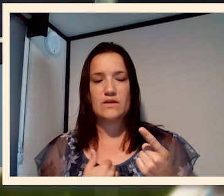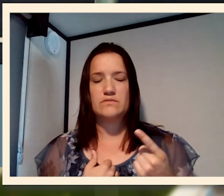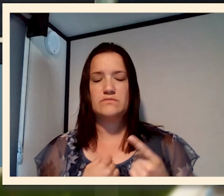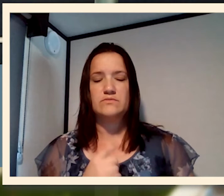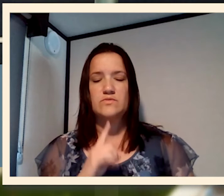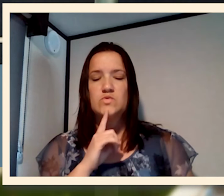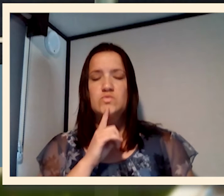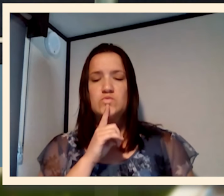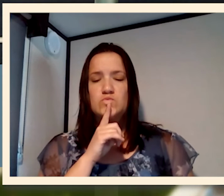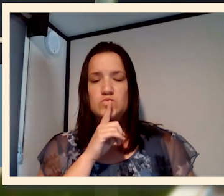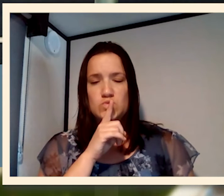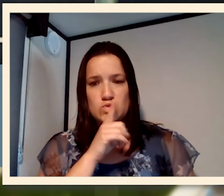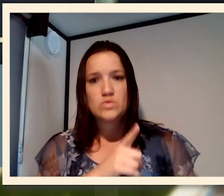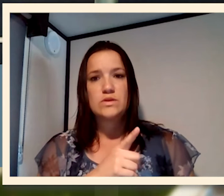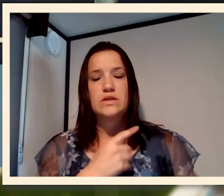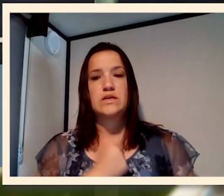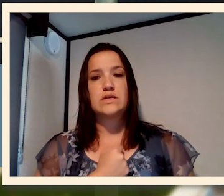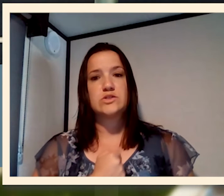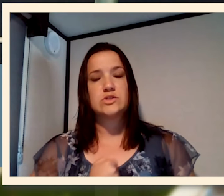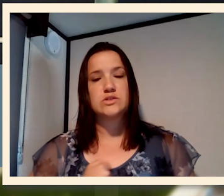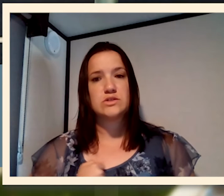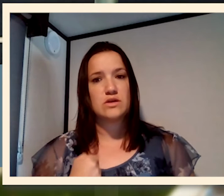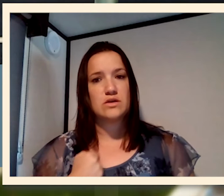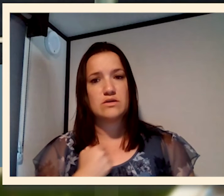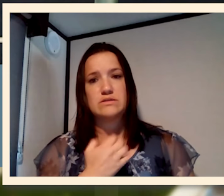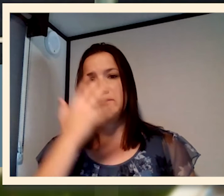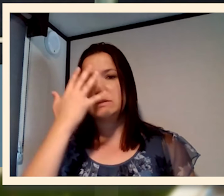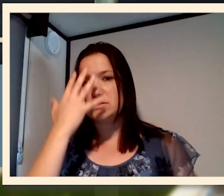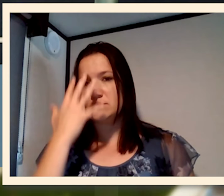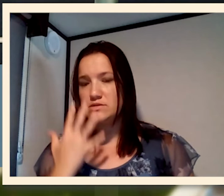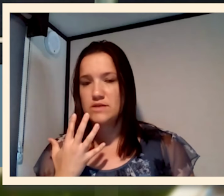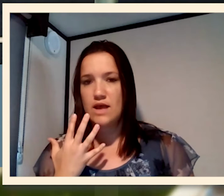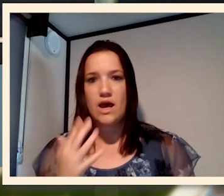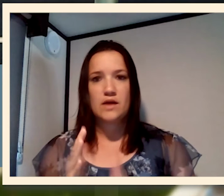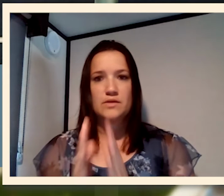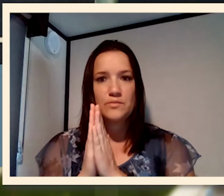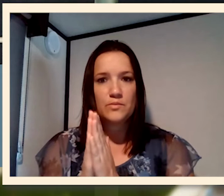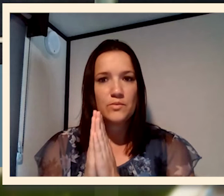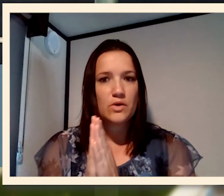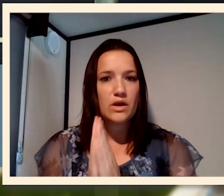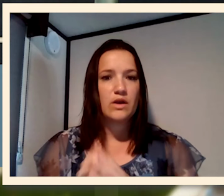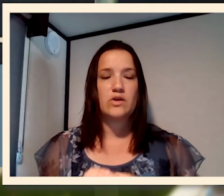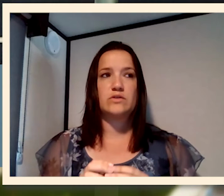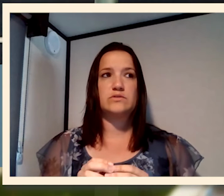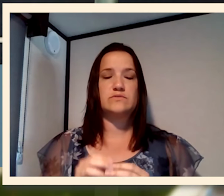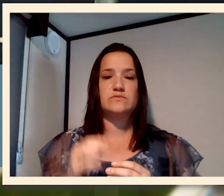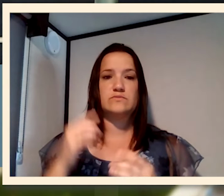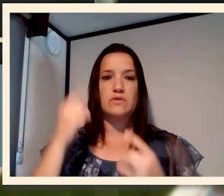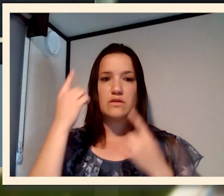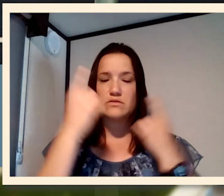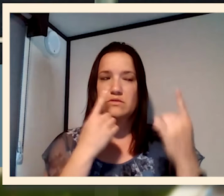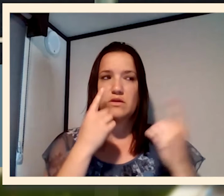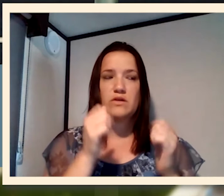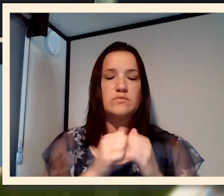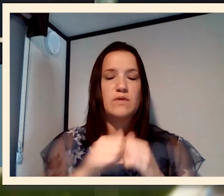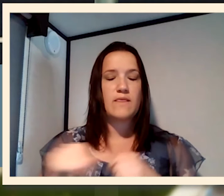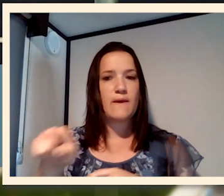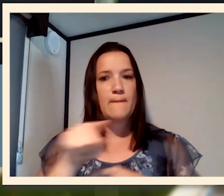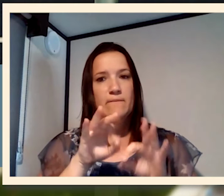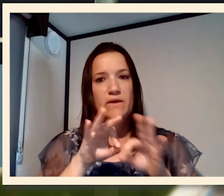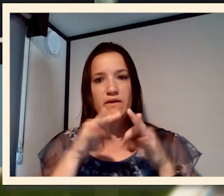our deepest condolences and thoughts and prayers to not just the families, but the entire state